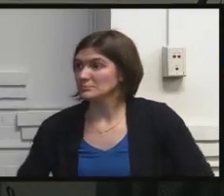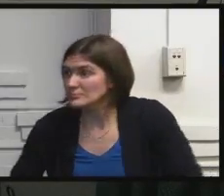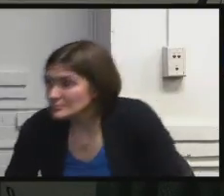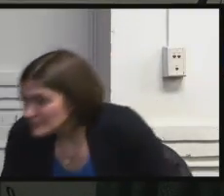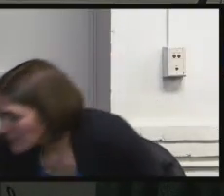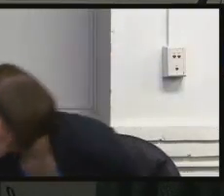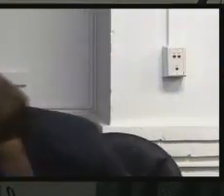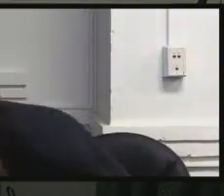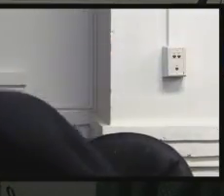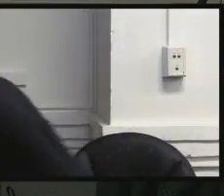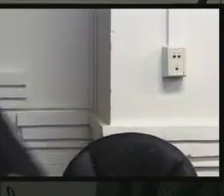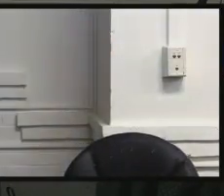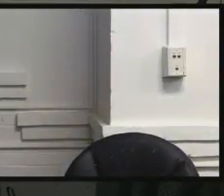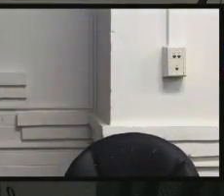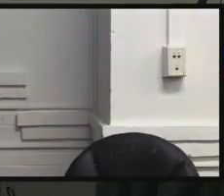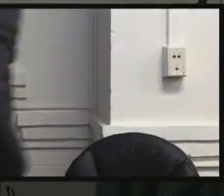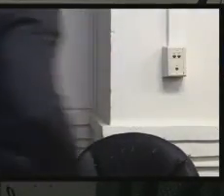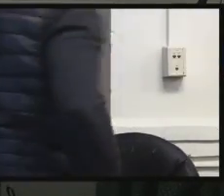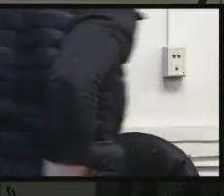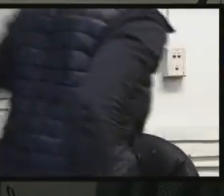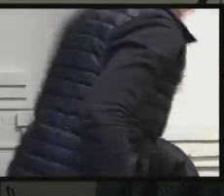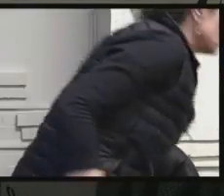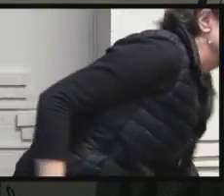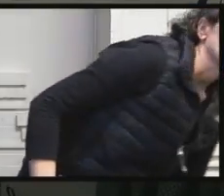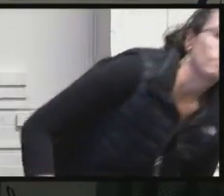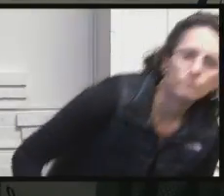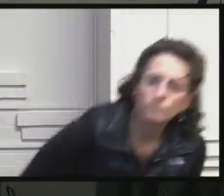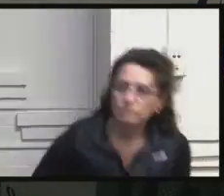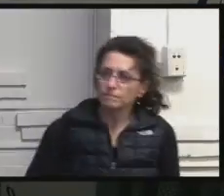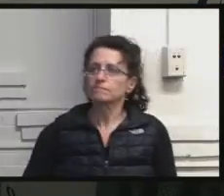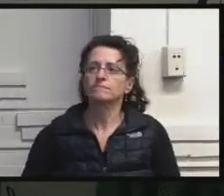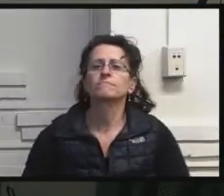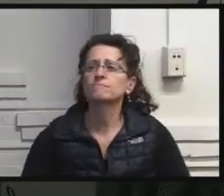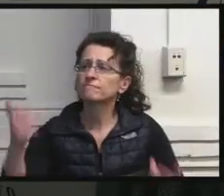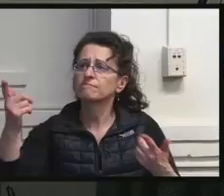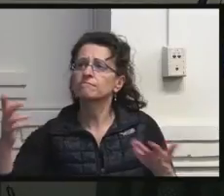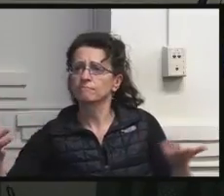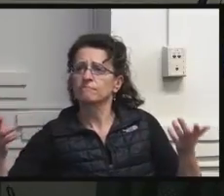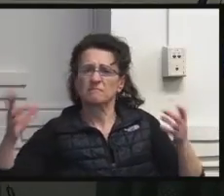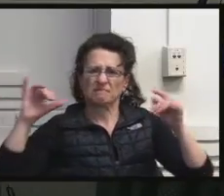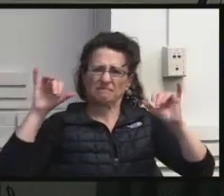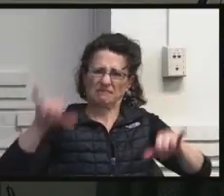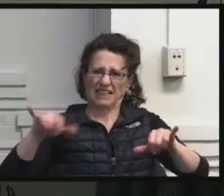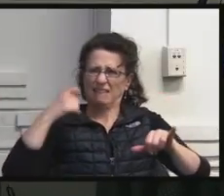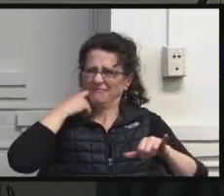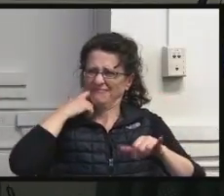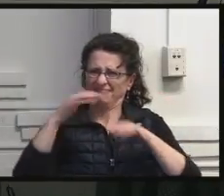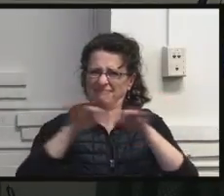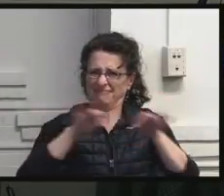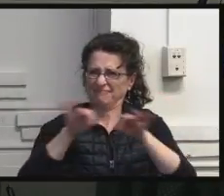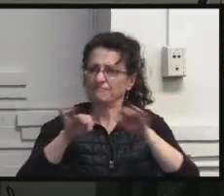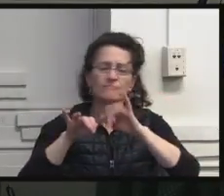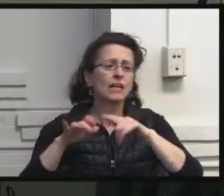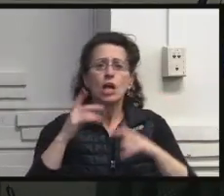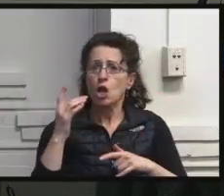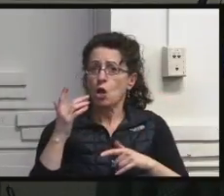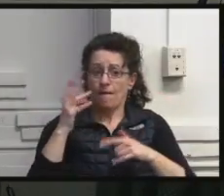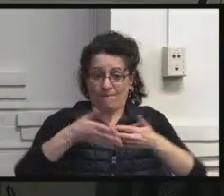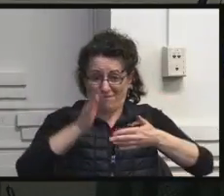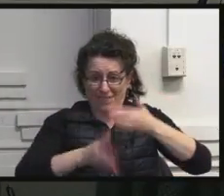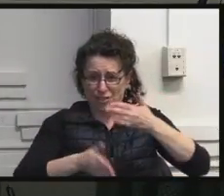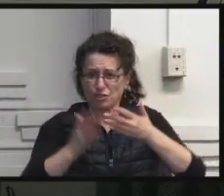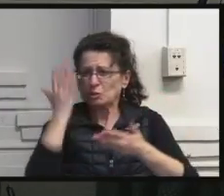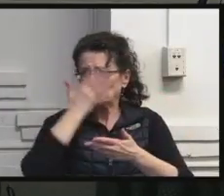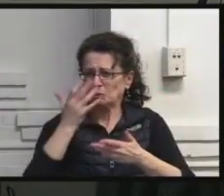So here's just we're showing you the layout. Nothing really exciting to see, because it's going to look very similar to what it looks like now. We are going